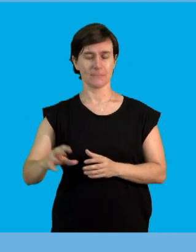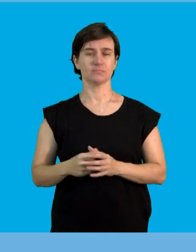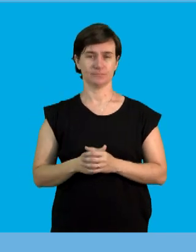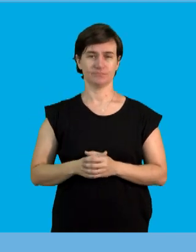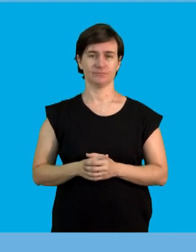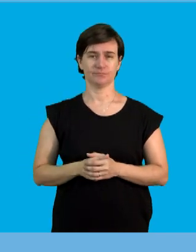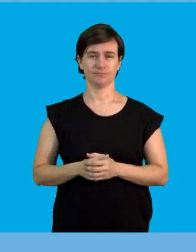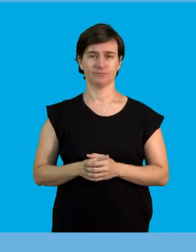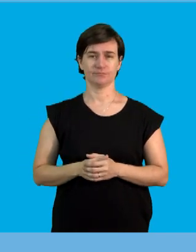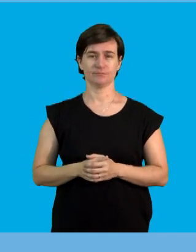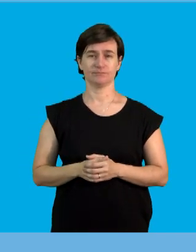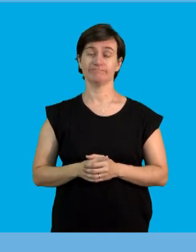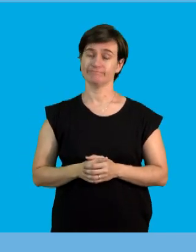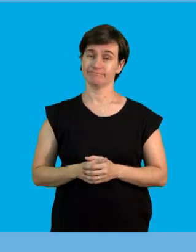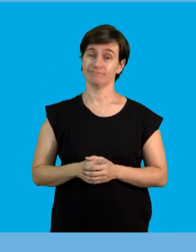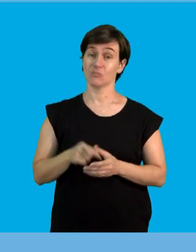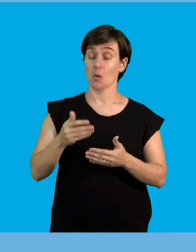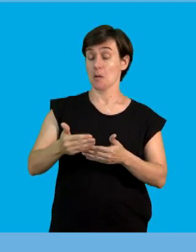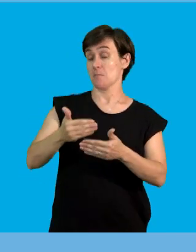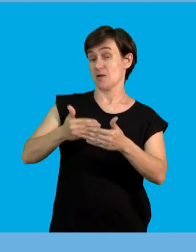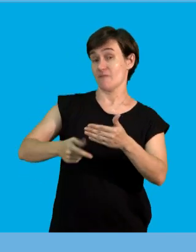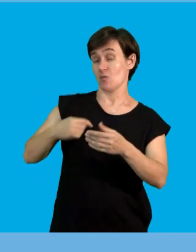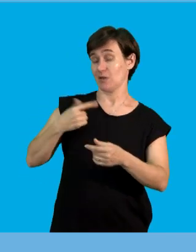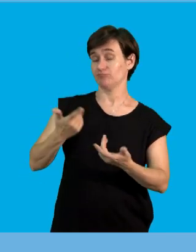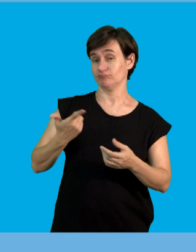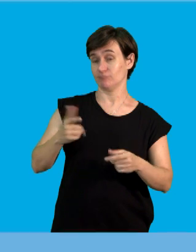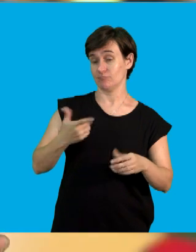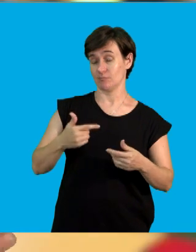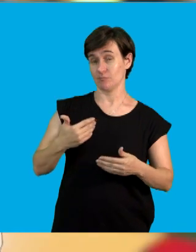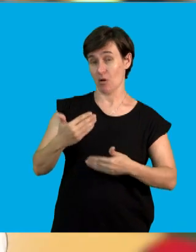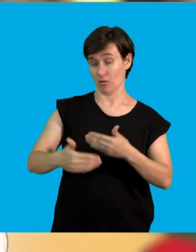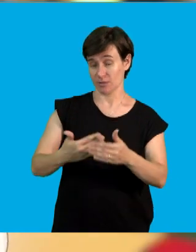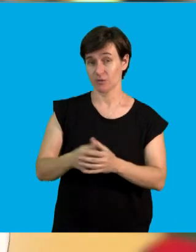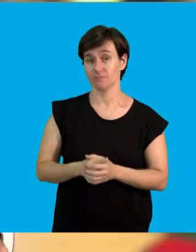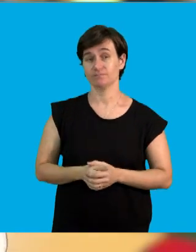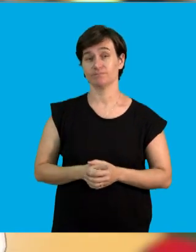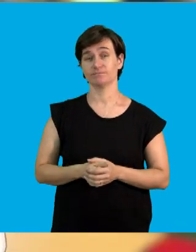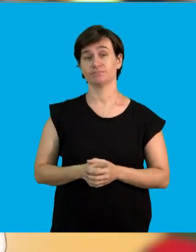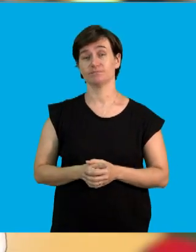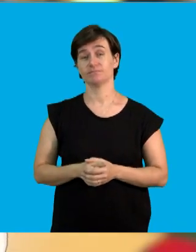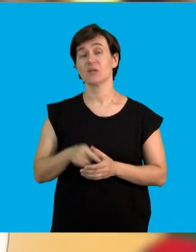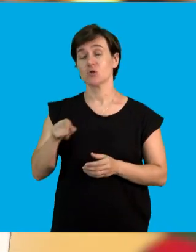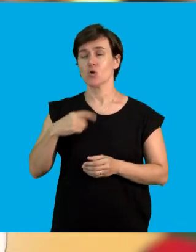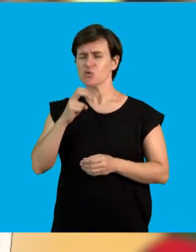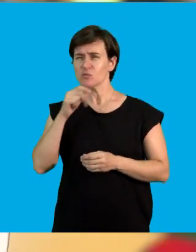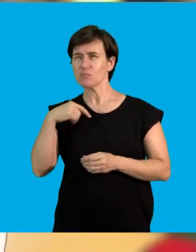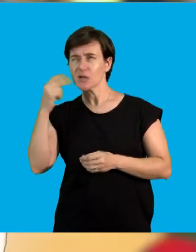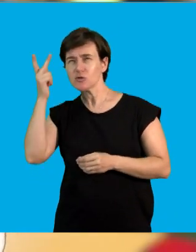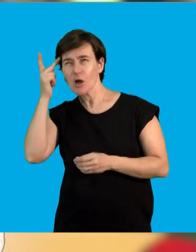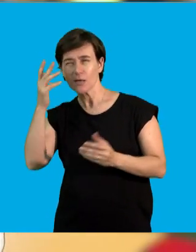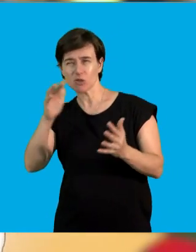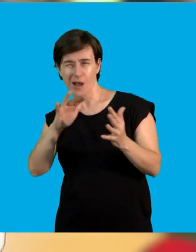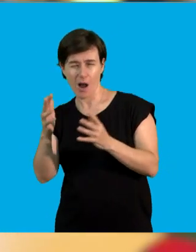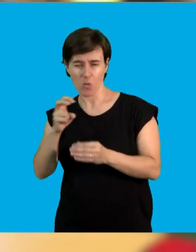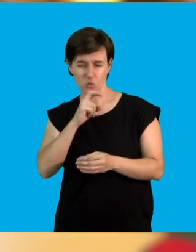current is measured in amperes. Now, with all of that said, before moving on to the next part of the questions, being the